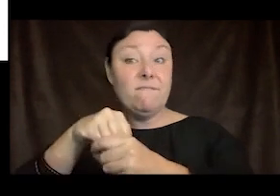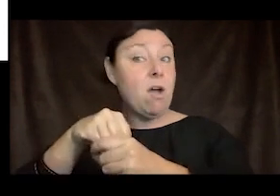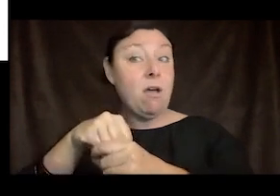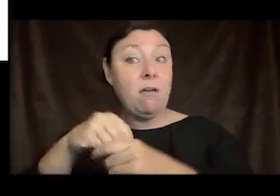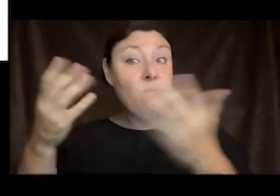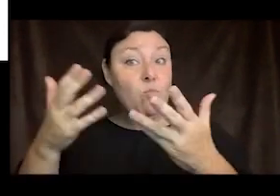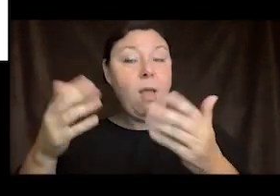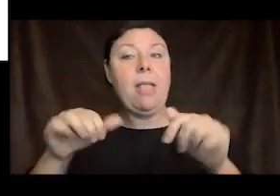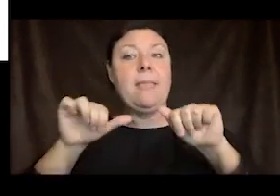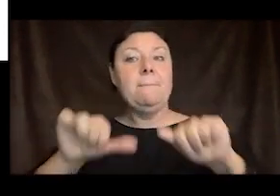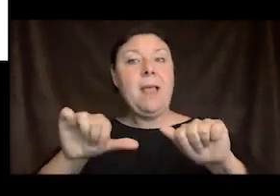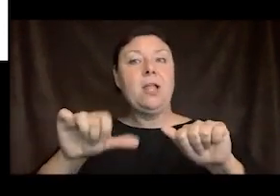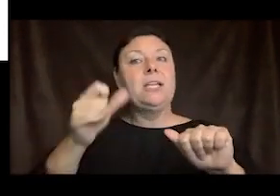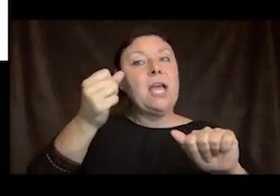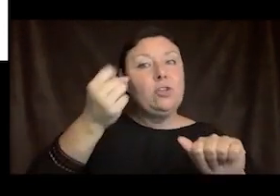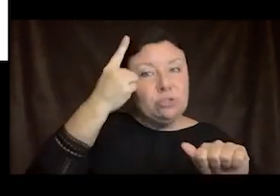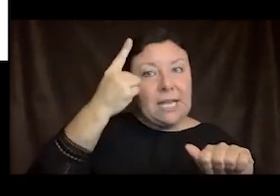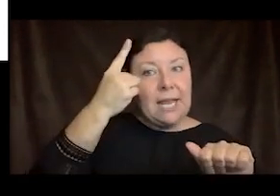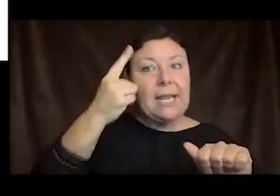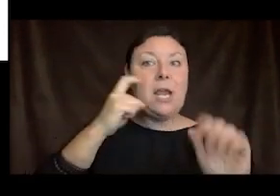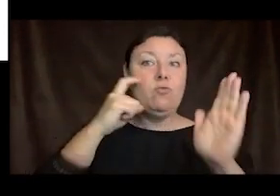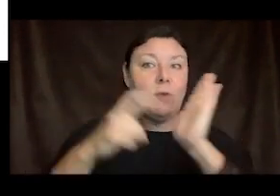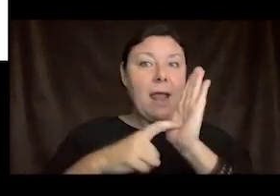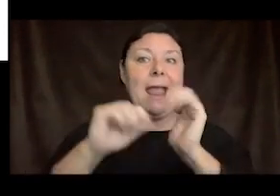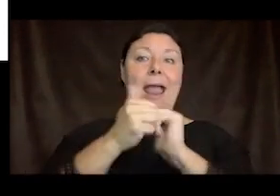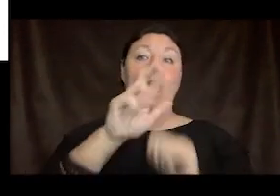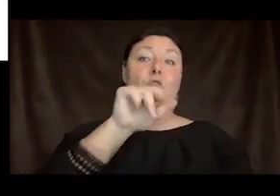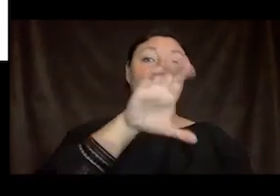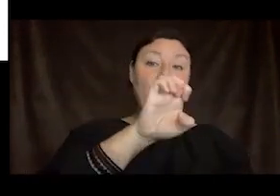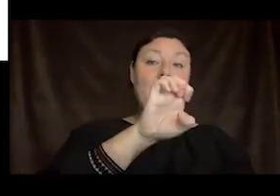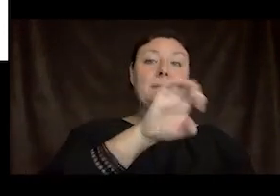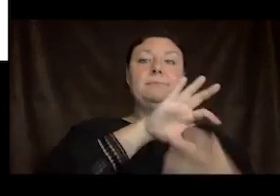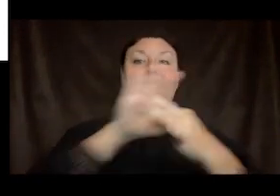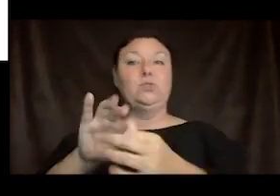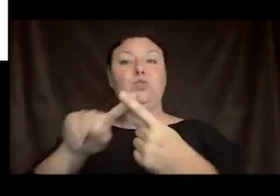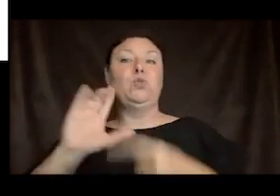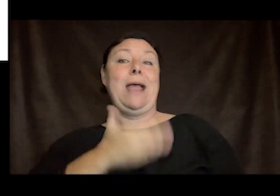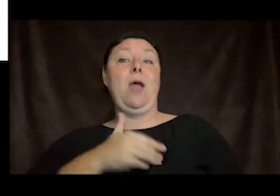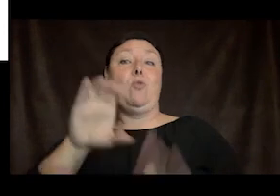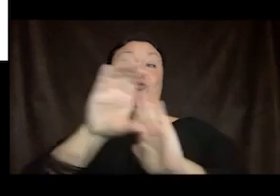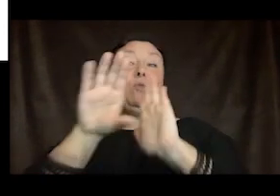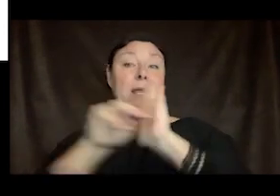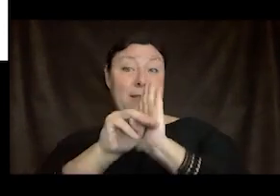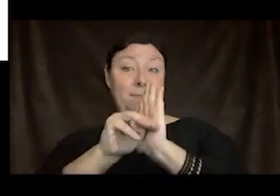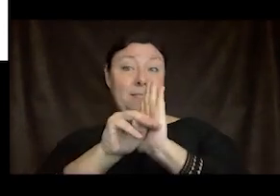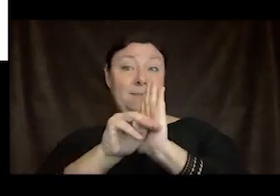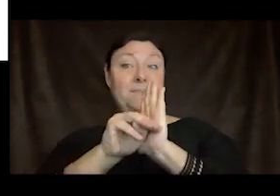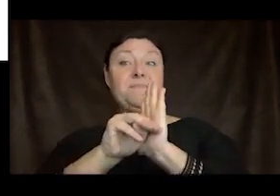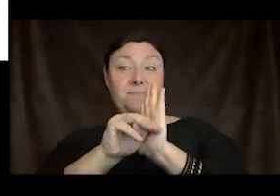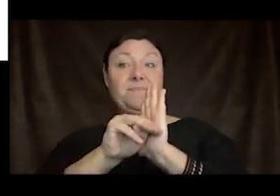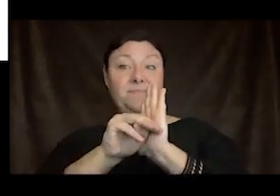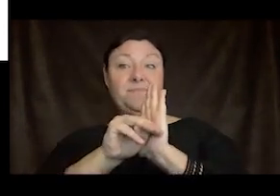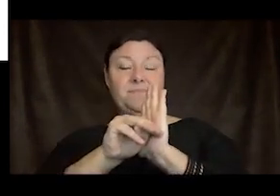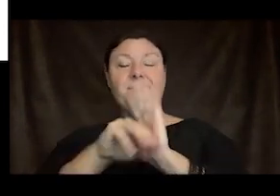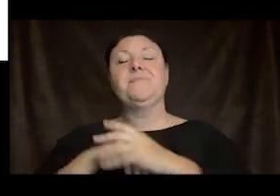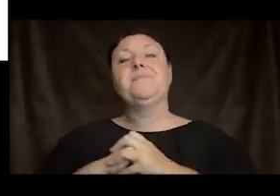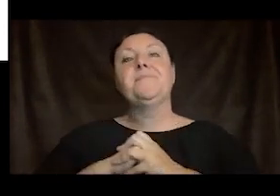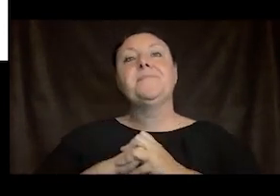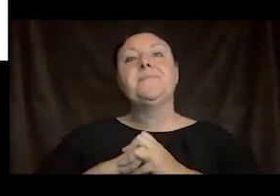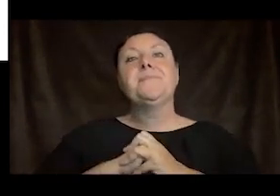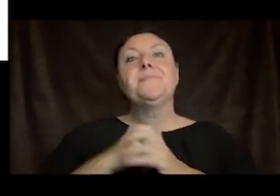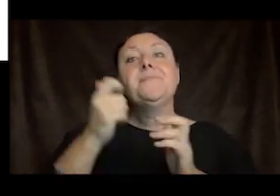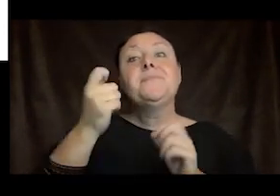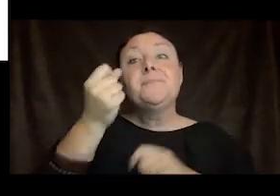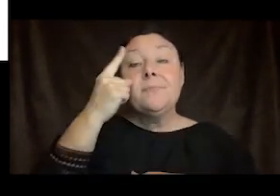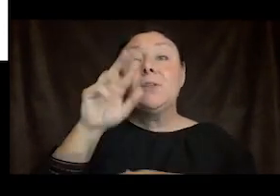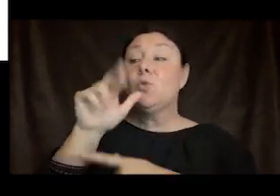the ability to understand and recognize how race connects to our curriculum, even when it's not explicit. Remembering